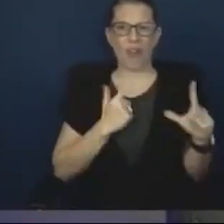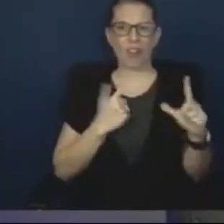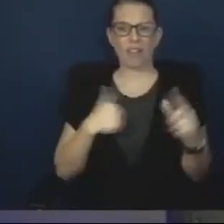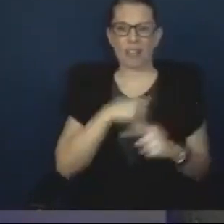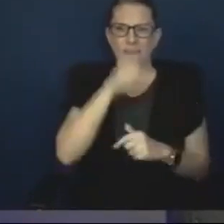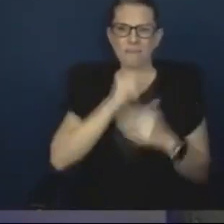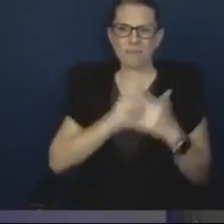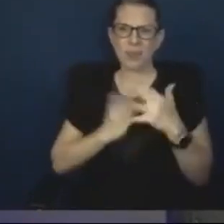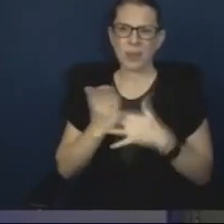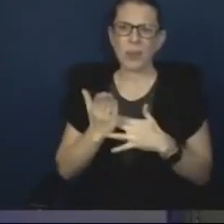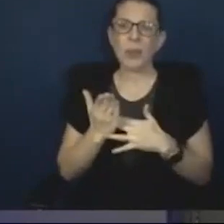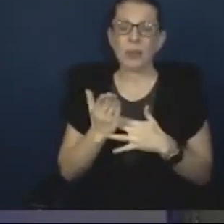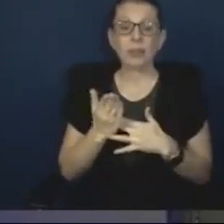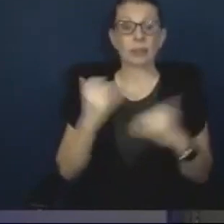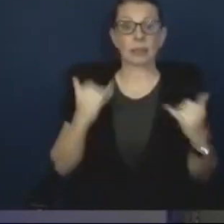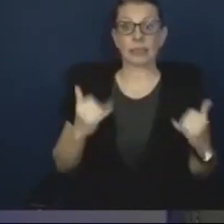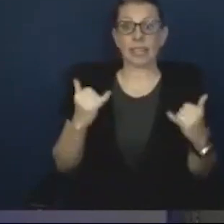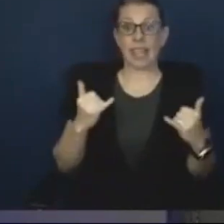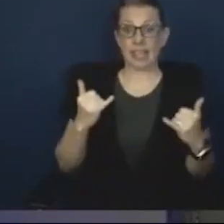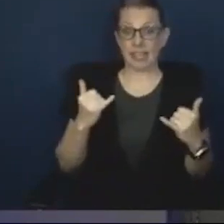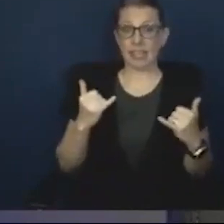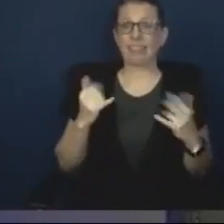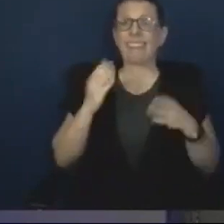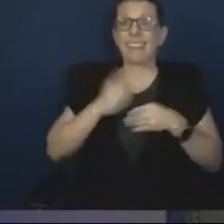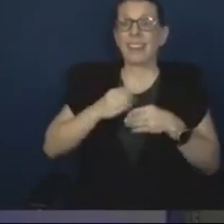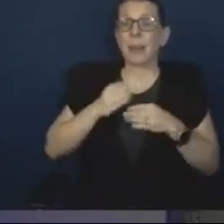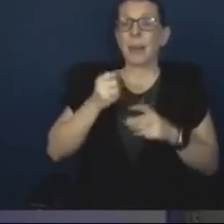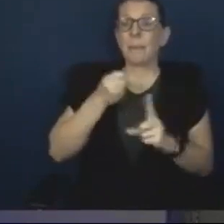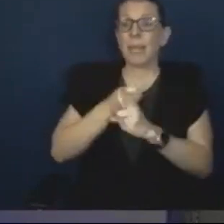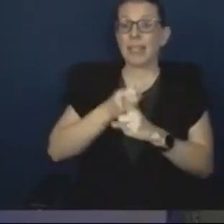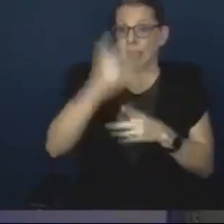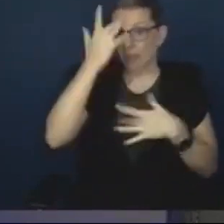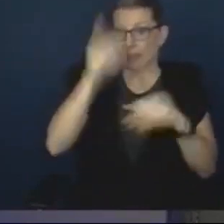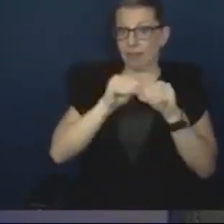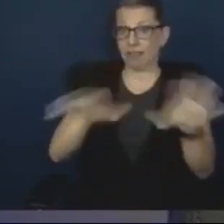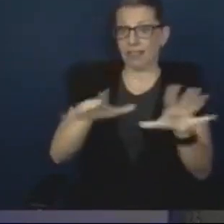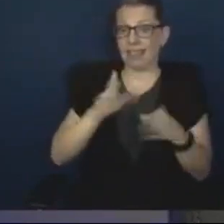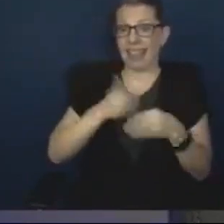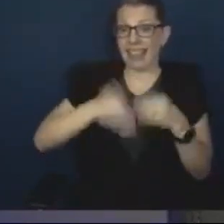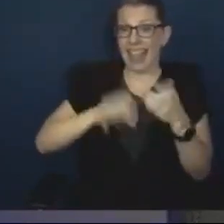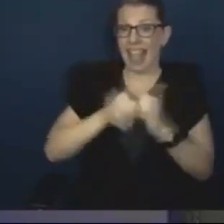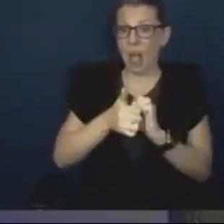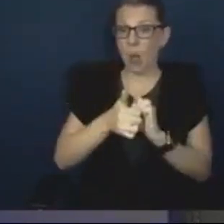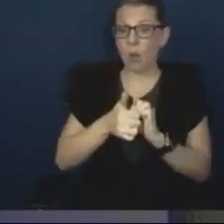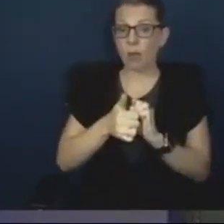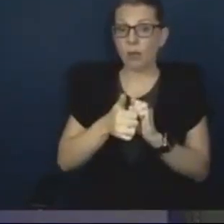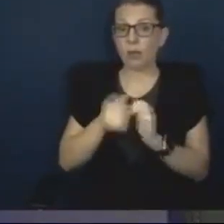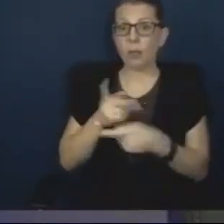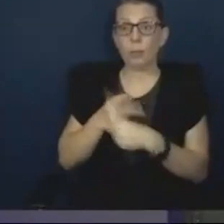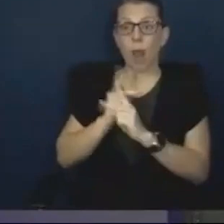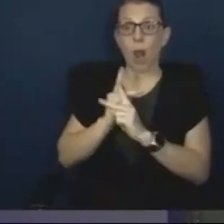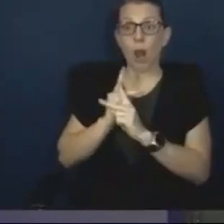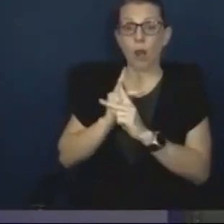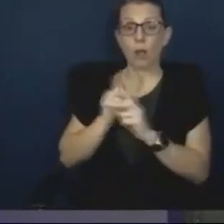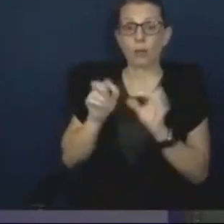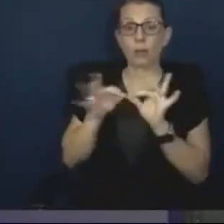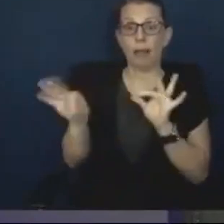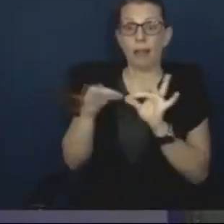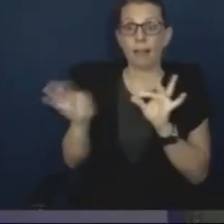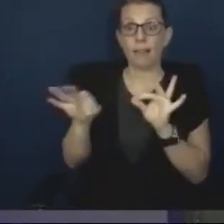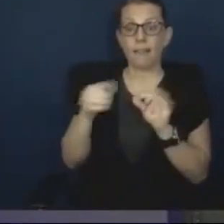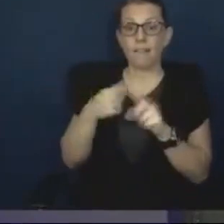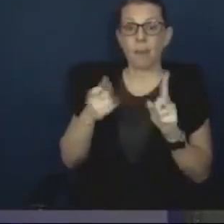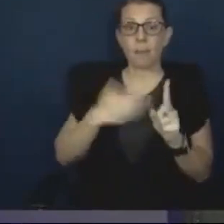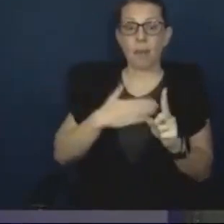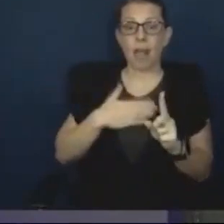heard today there is a way out of this pandemic. And the way is, to borrow a line from my favorite Broadway play, do not